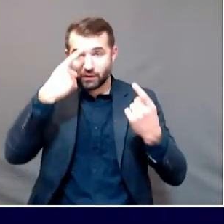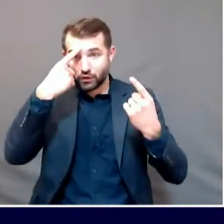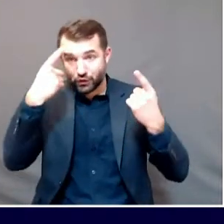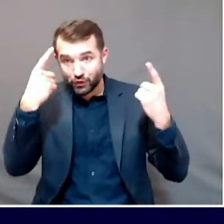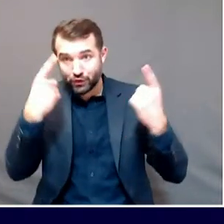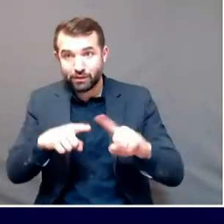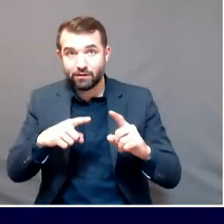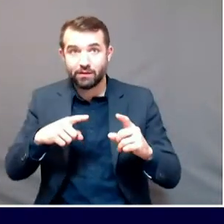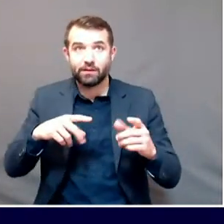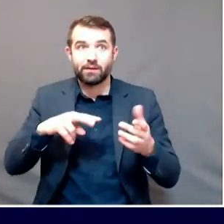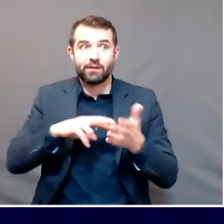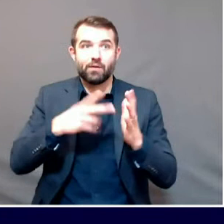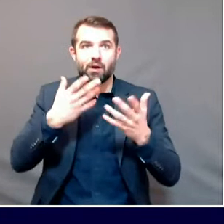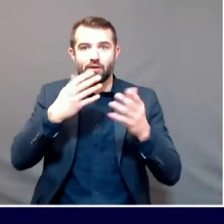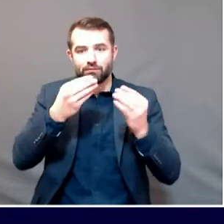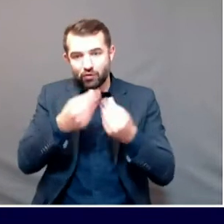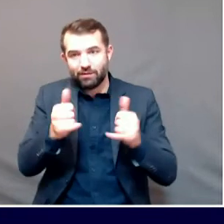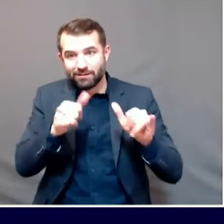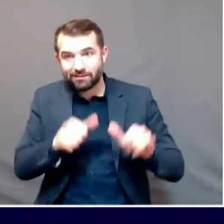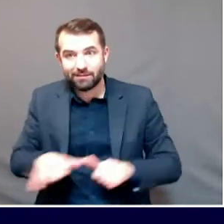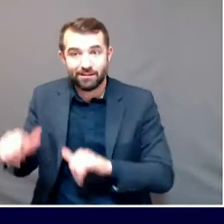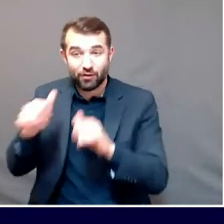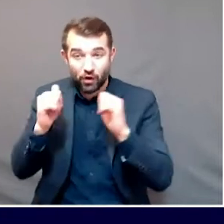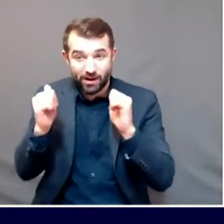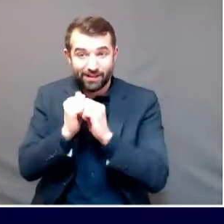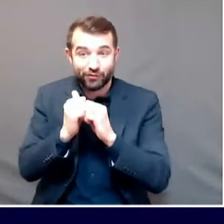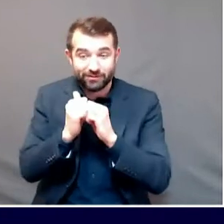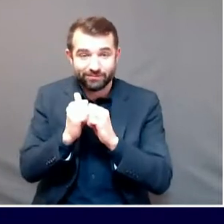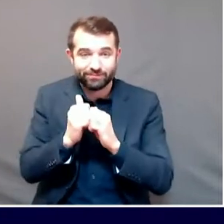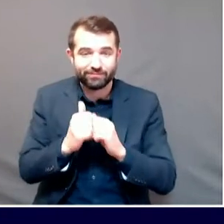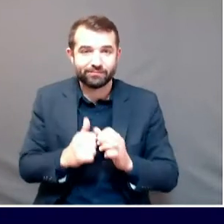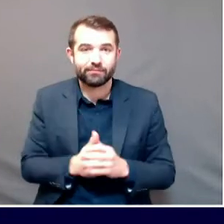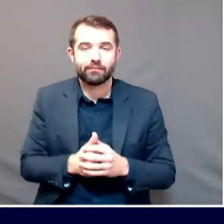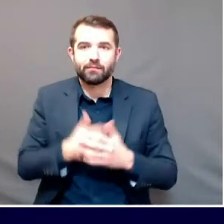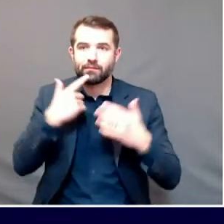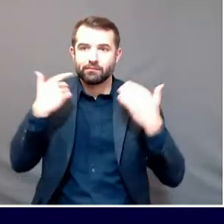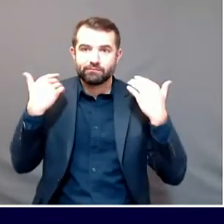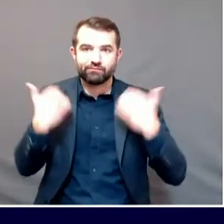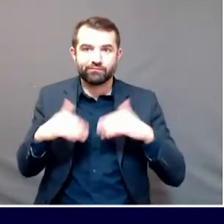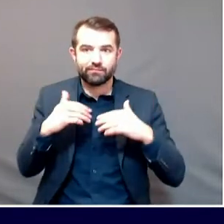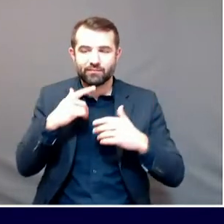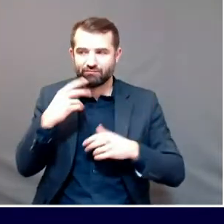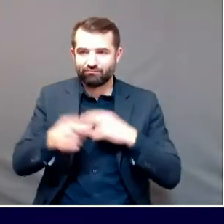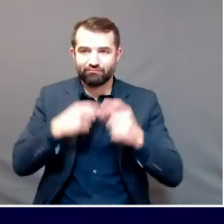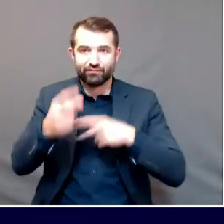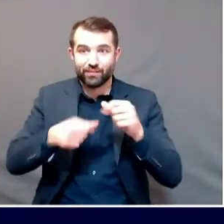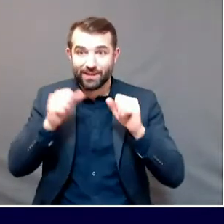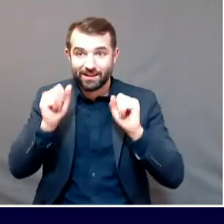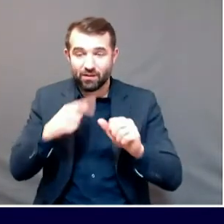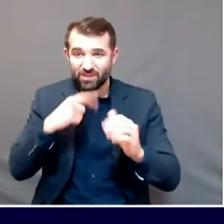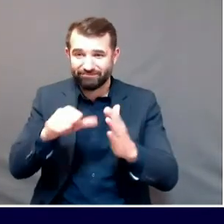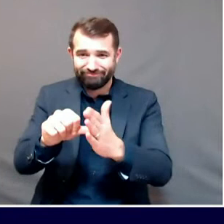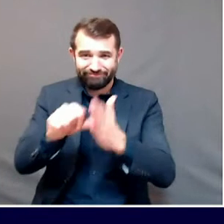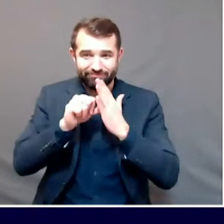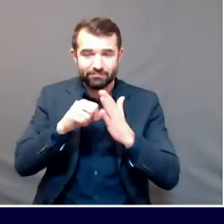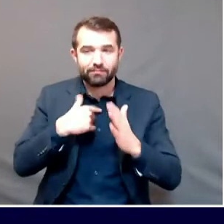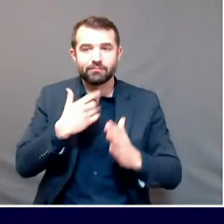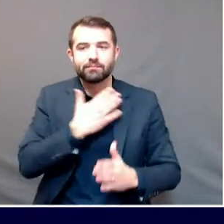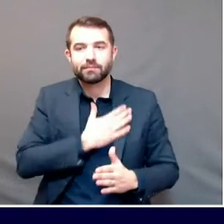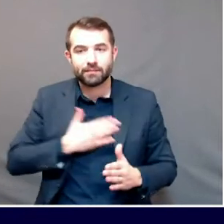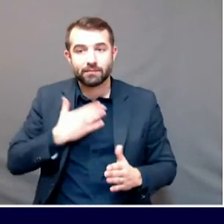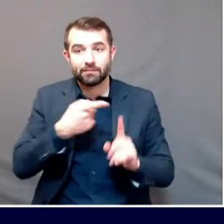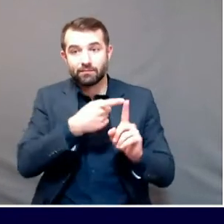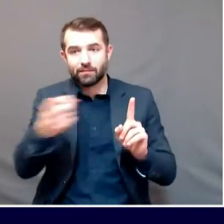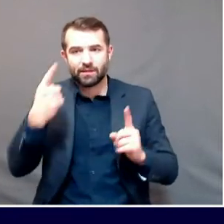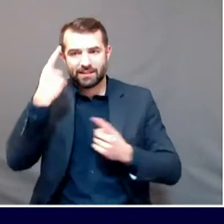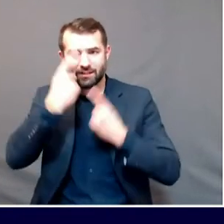will ultimately be our way out of this tunnel. So I ask everyone to consider all the data as you are thinking about what's best for you and